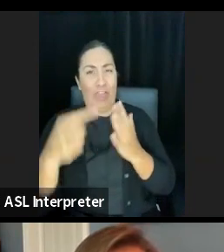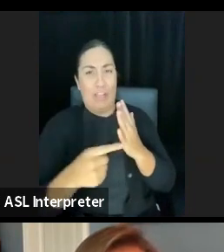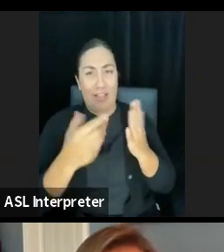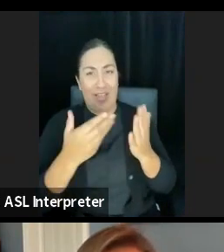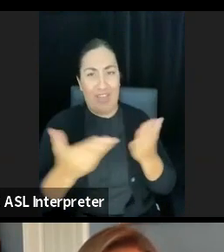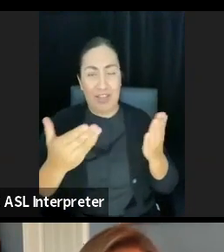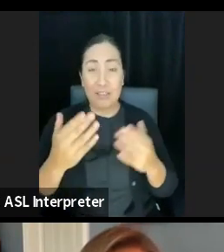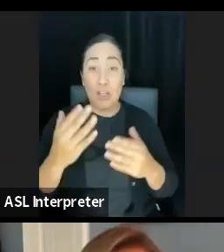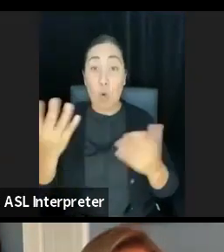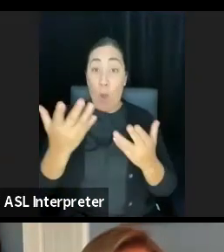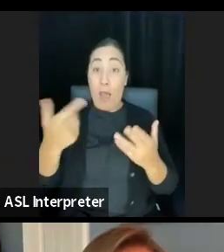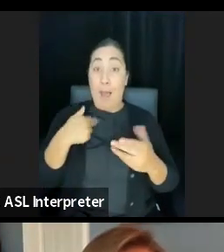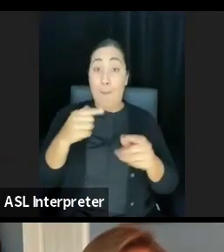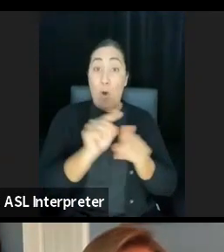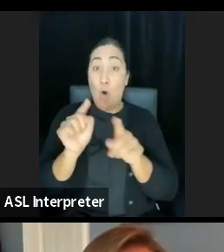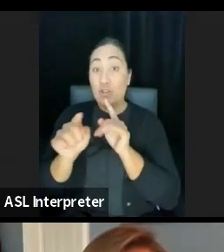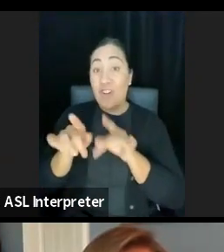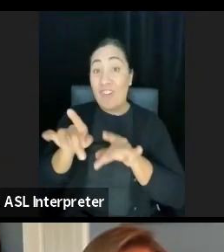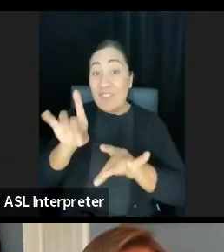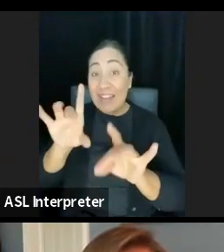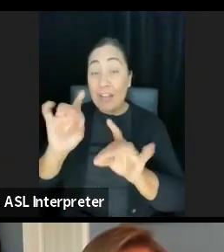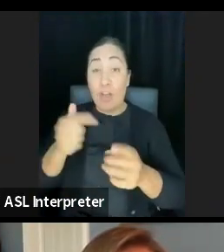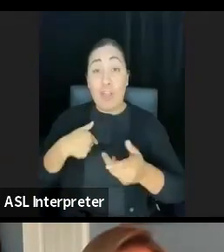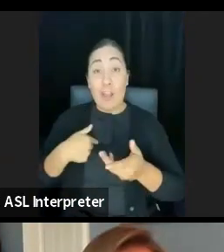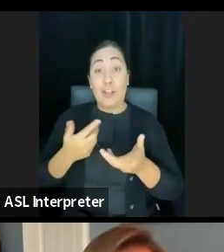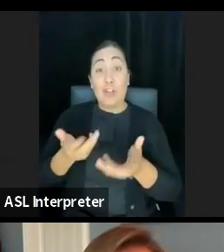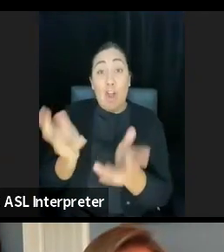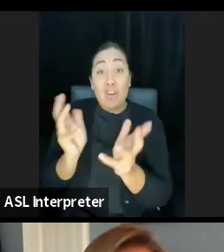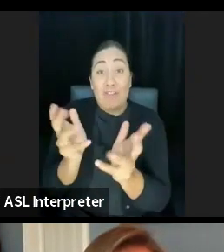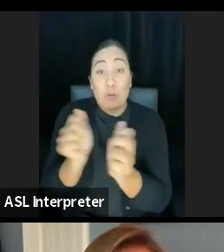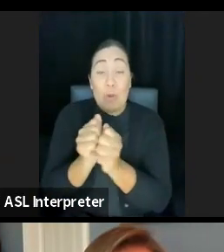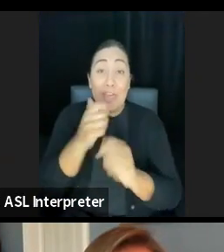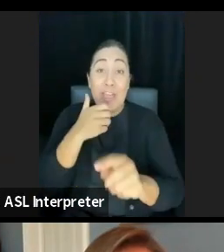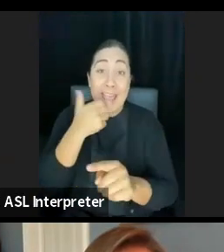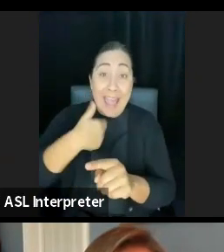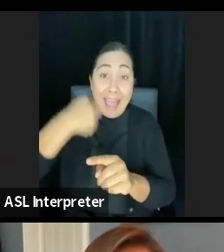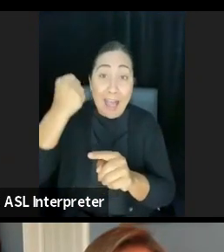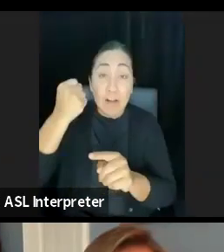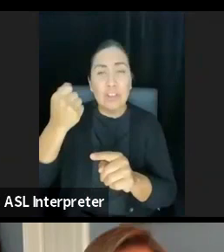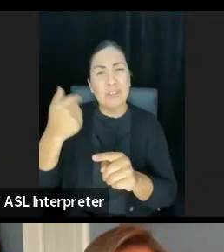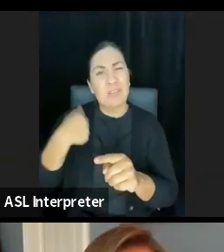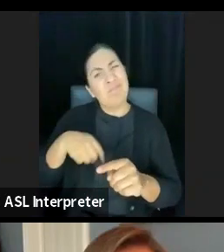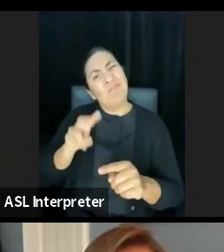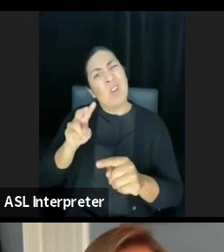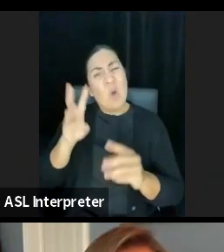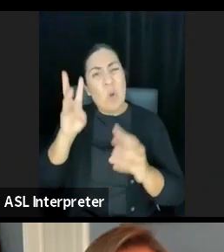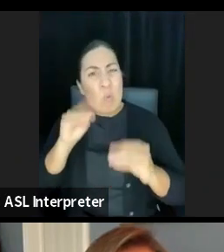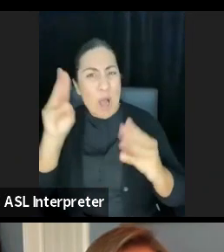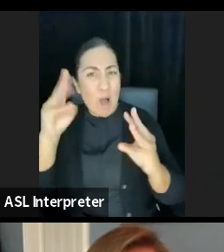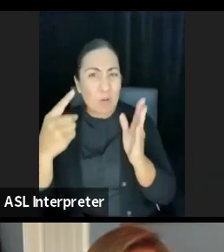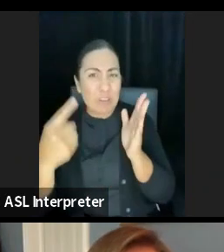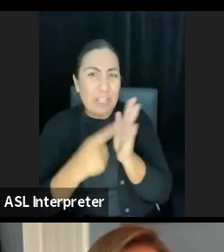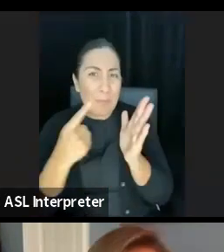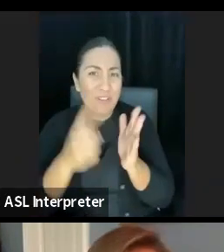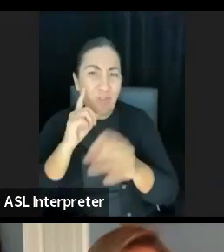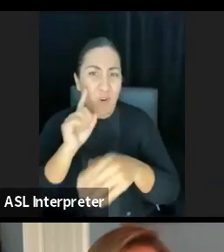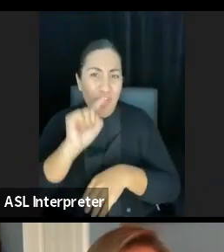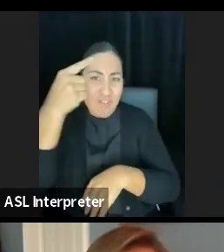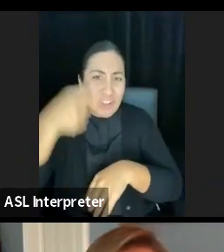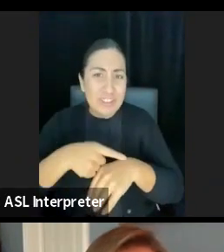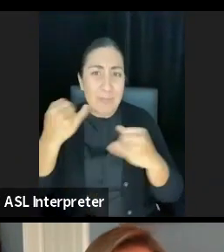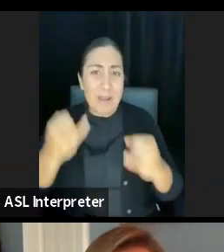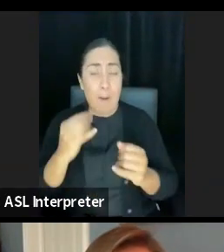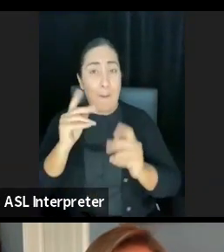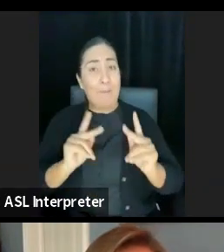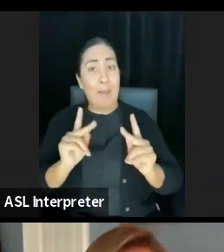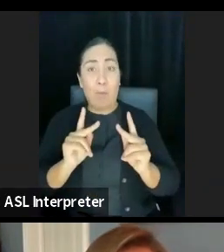also finding out on these conversations with elders, it's like, wow, sometimes for the first time, folks are clearing their